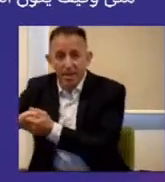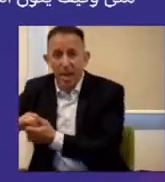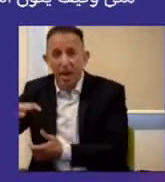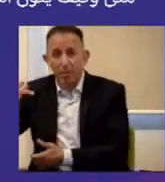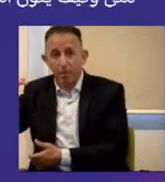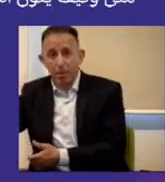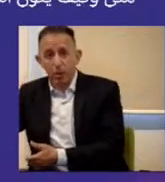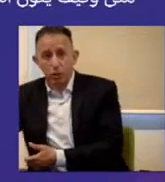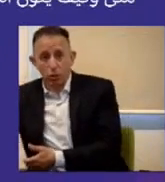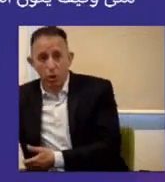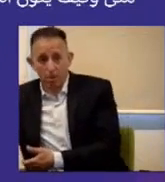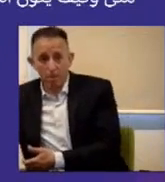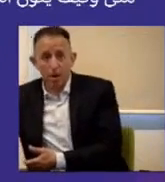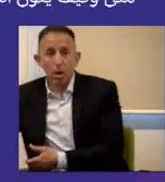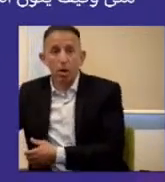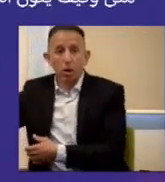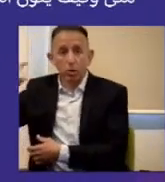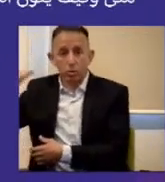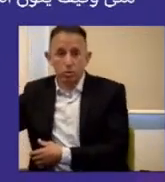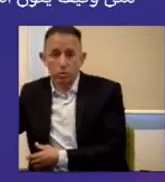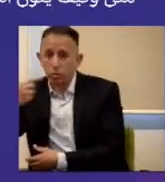view?